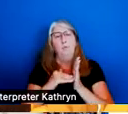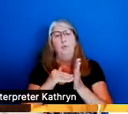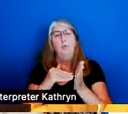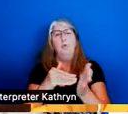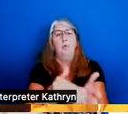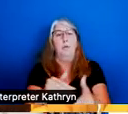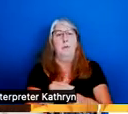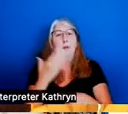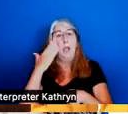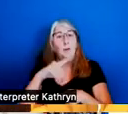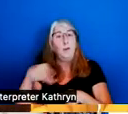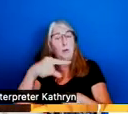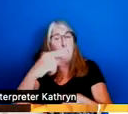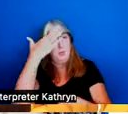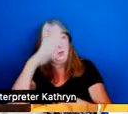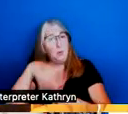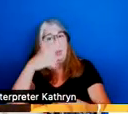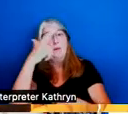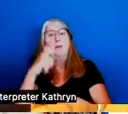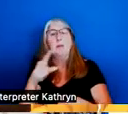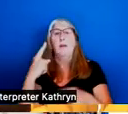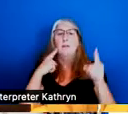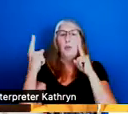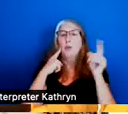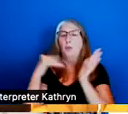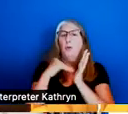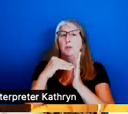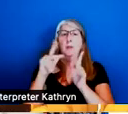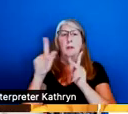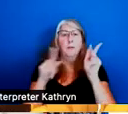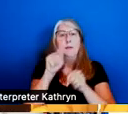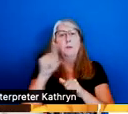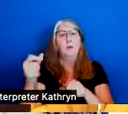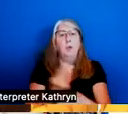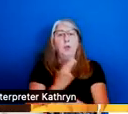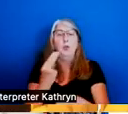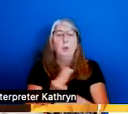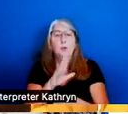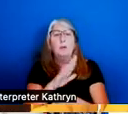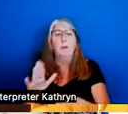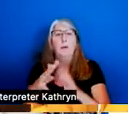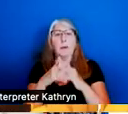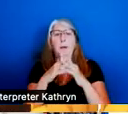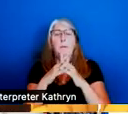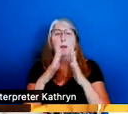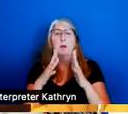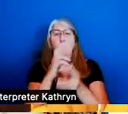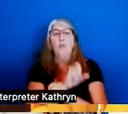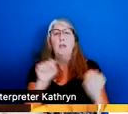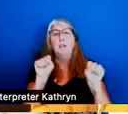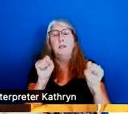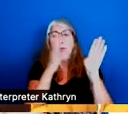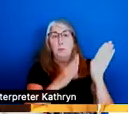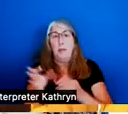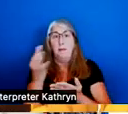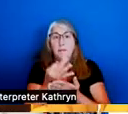I know you know, because I've heard so often how people are using their American Rescue Plan funds